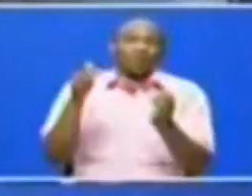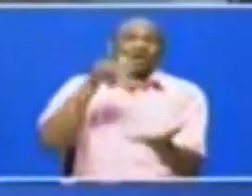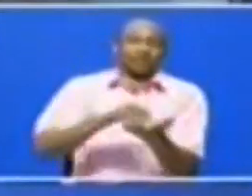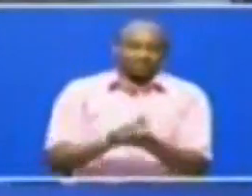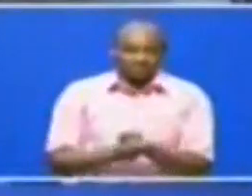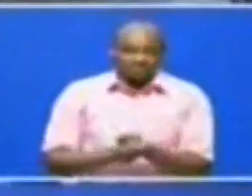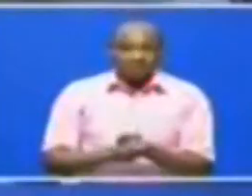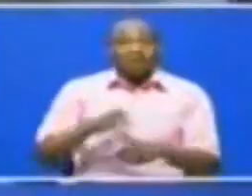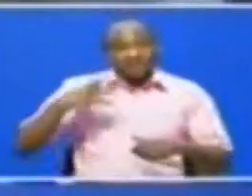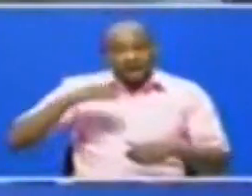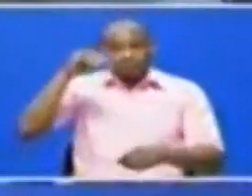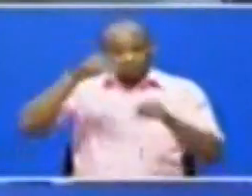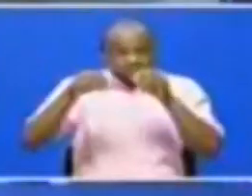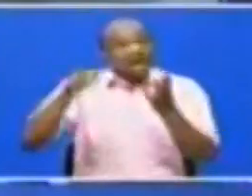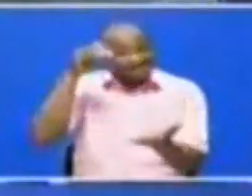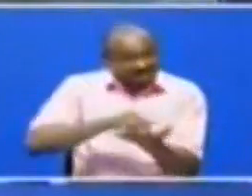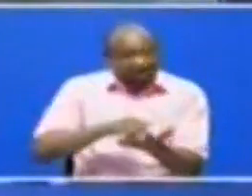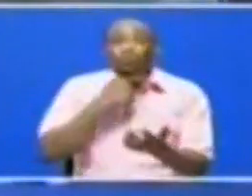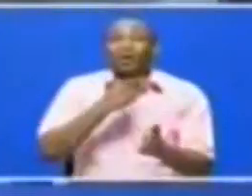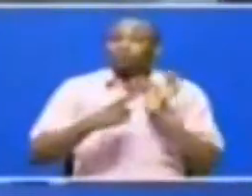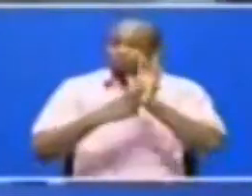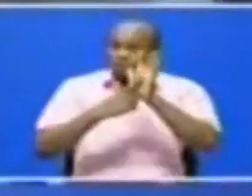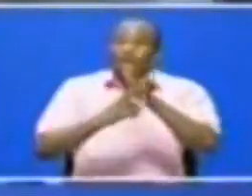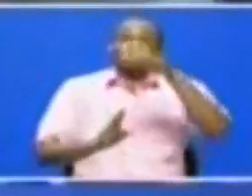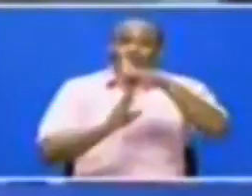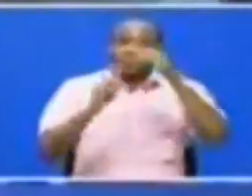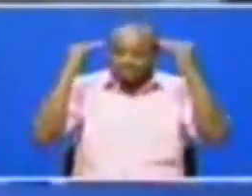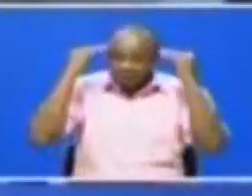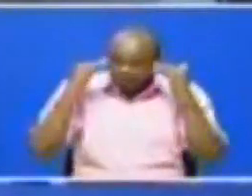tunarudia uchaguzi, tunaenda kuonyesha Supreme Court